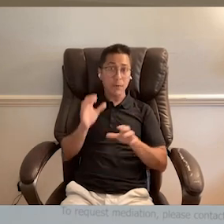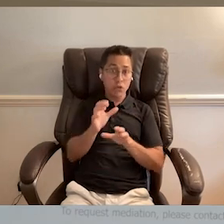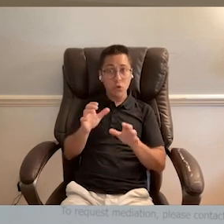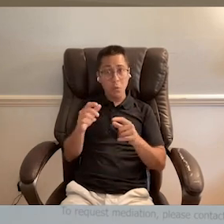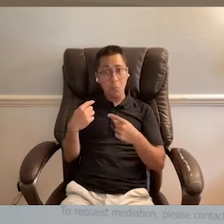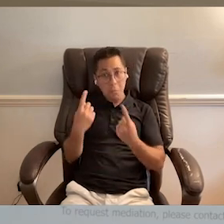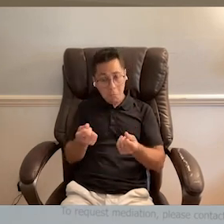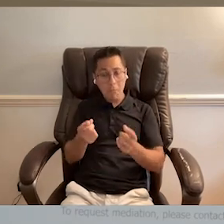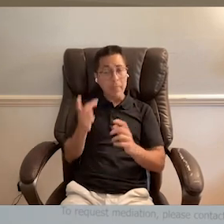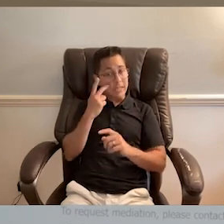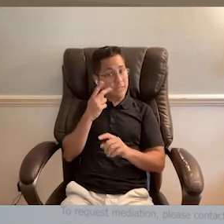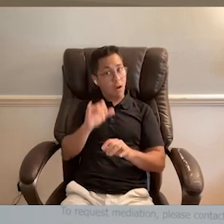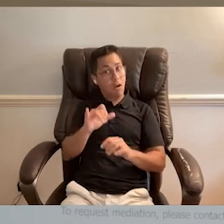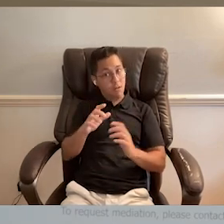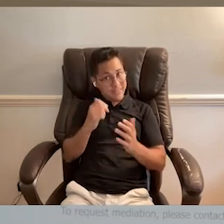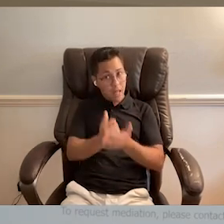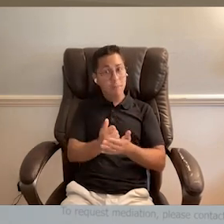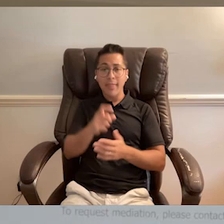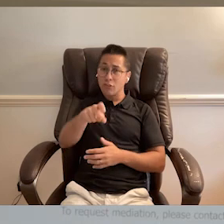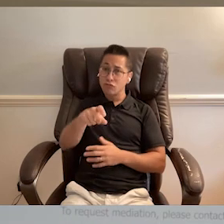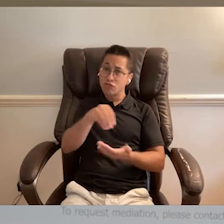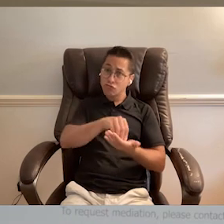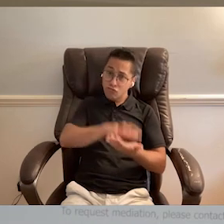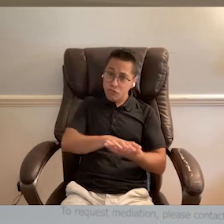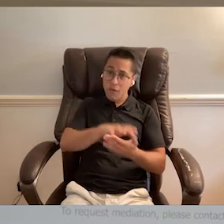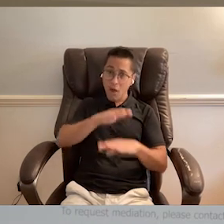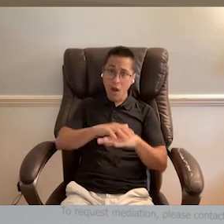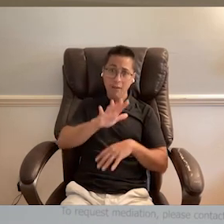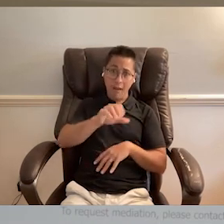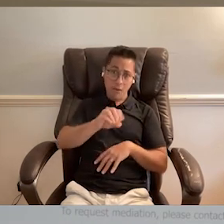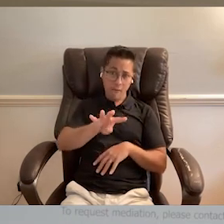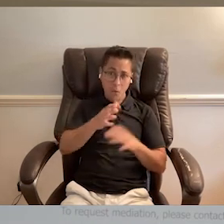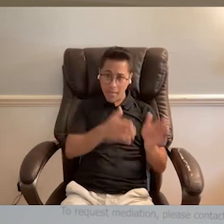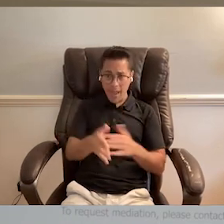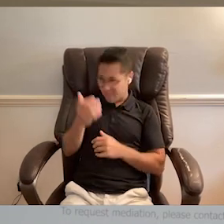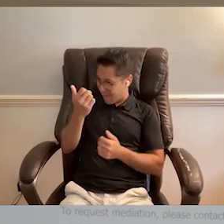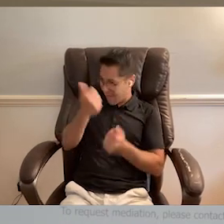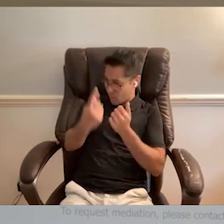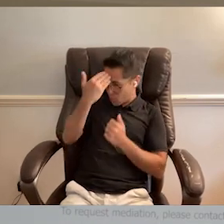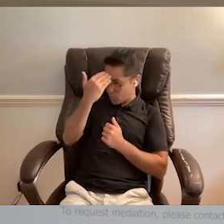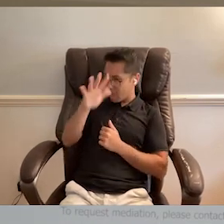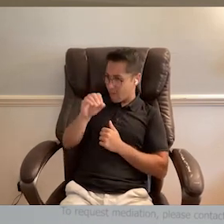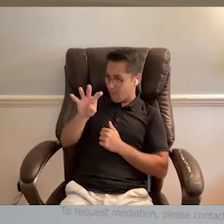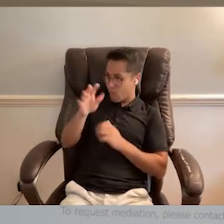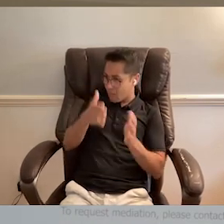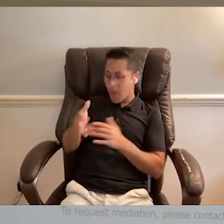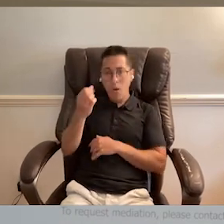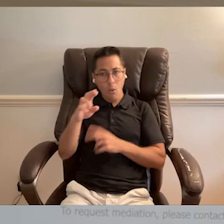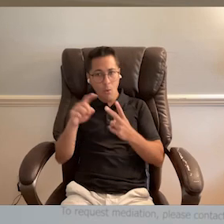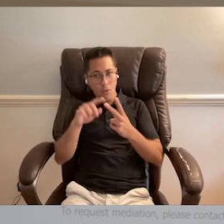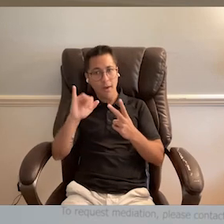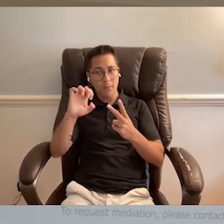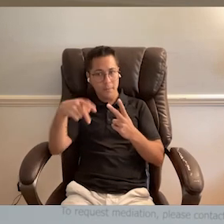the child, they should either document it on a 504 plan, everybody knows what a 504 plan is, or an IEP. Because you can't